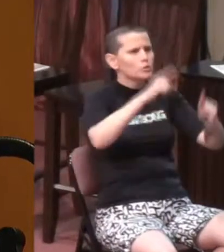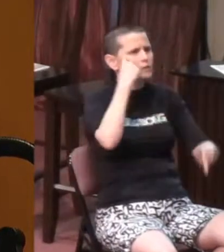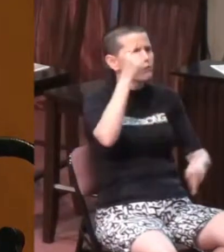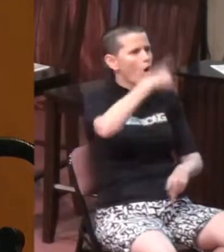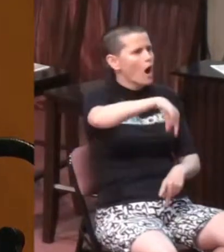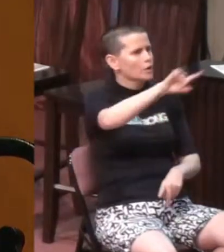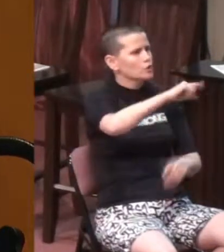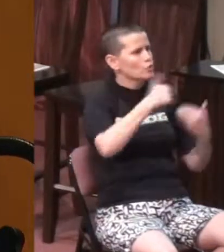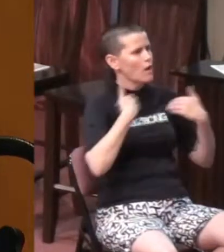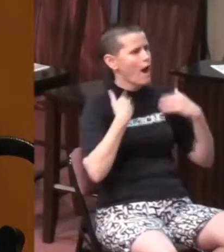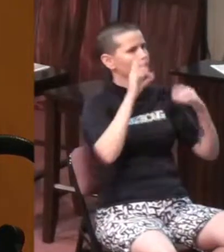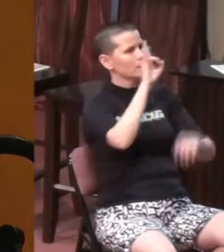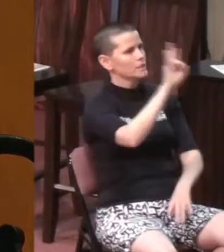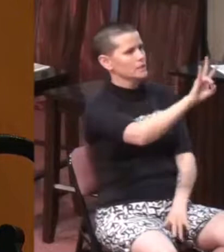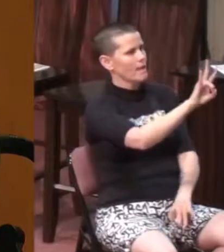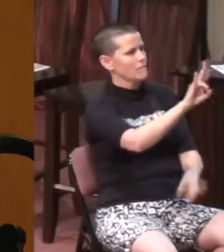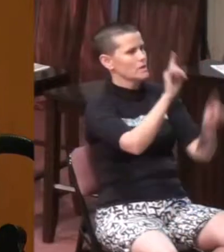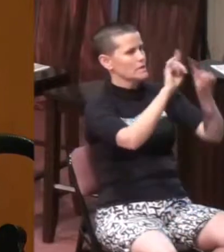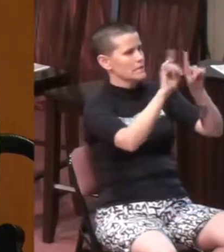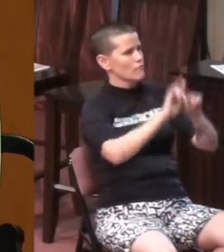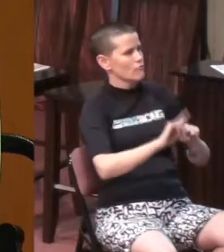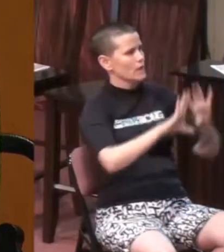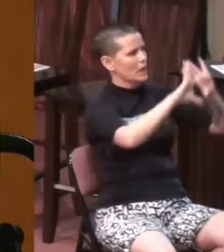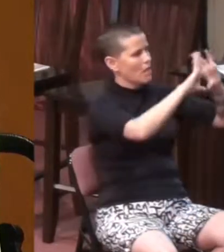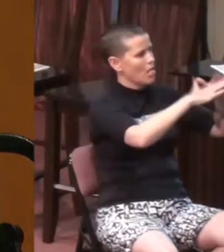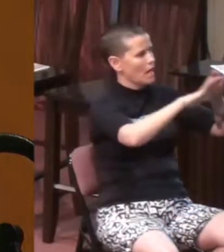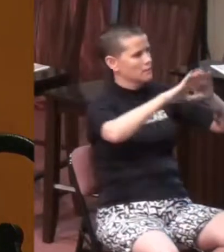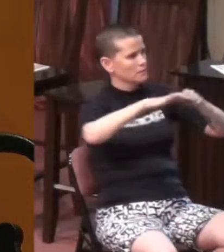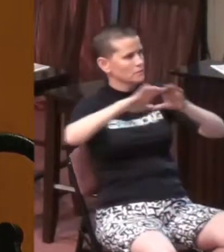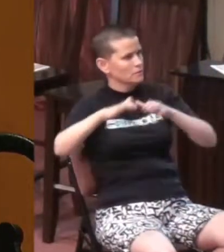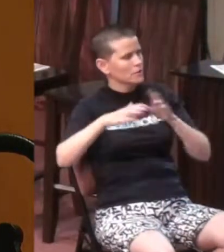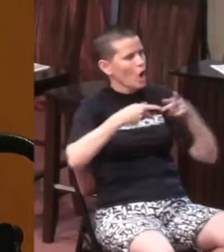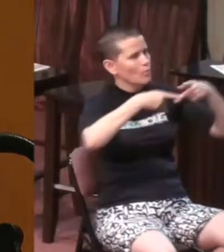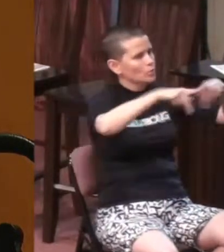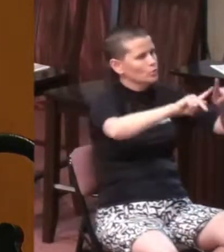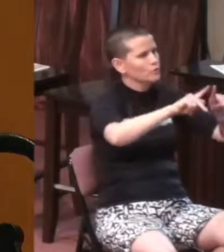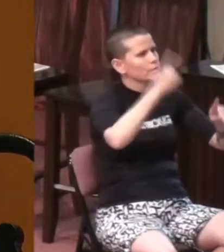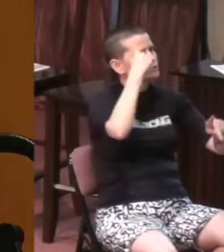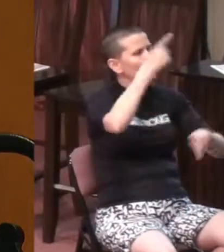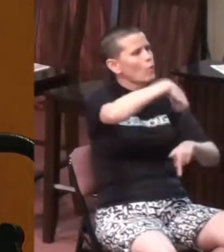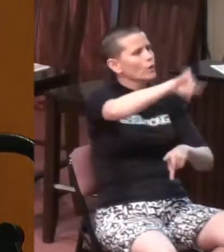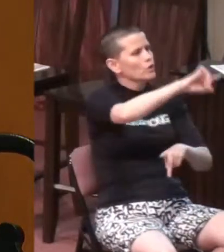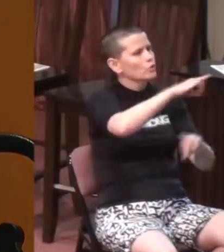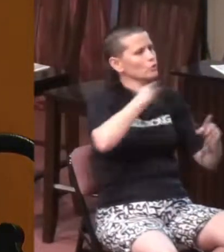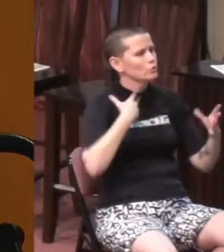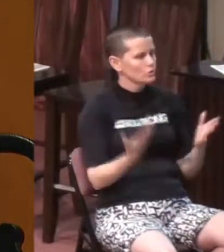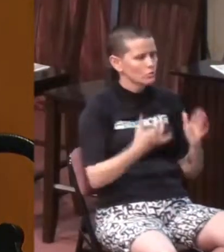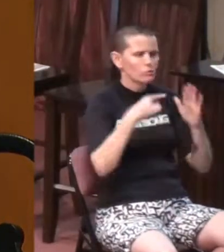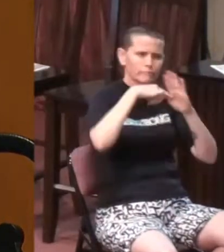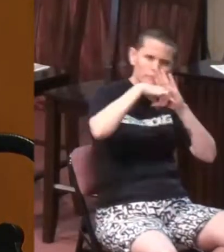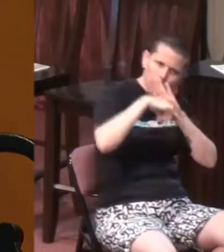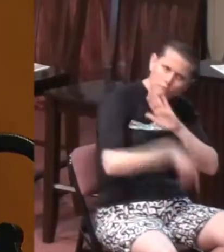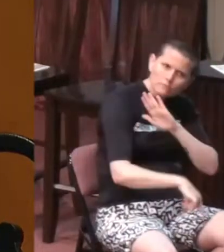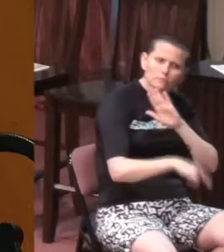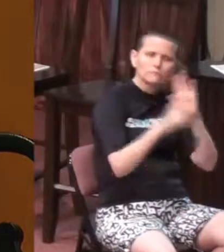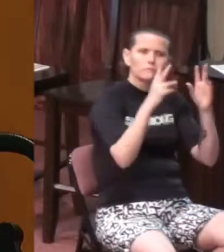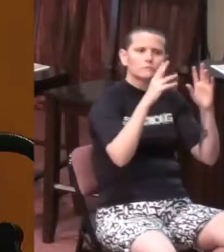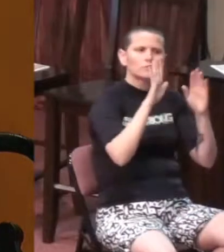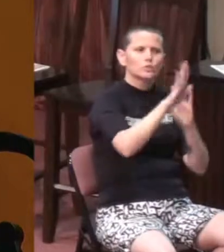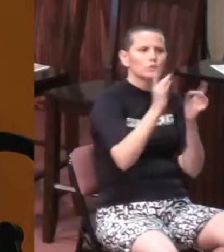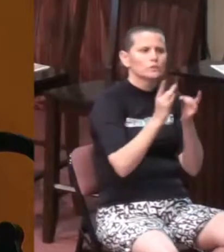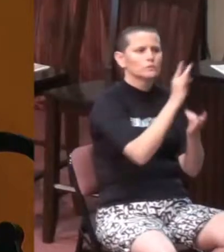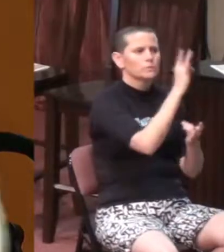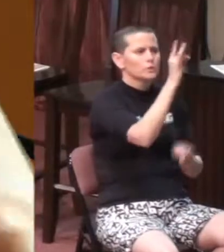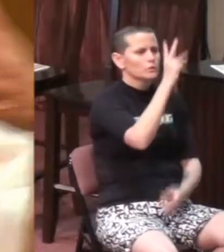seven different opportunities to participate in the deepening of the transformation of your spiritual journey, whether